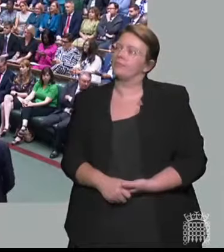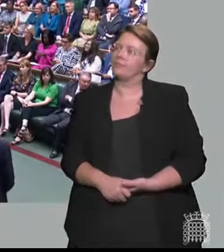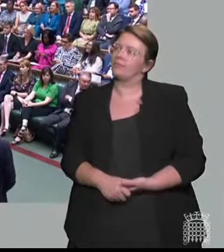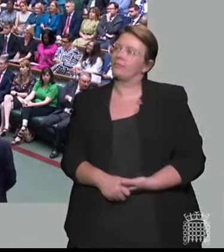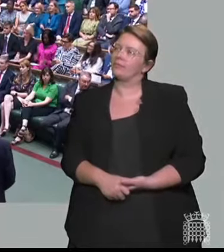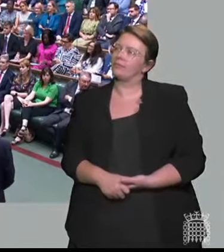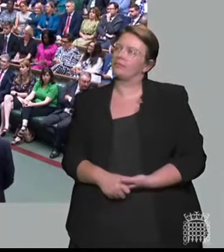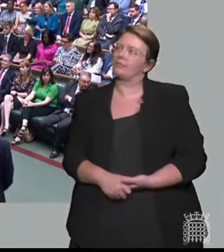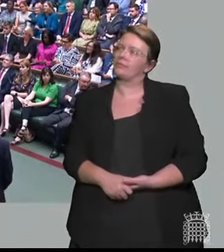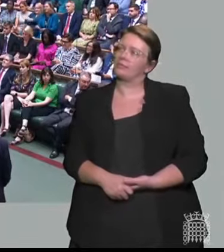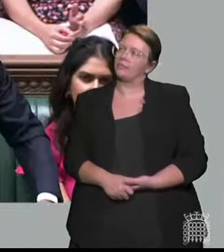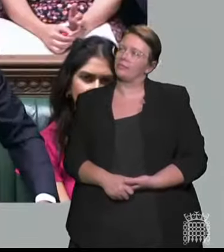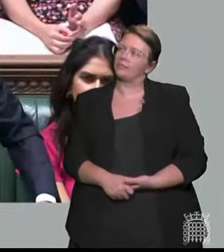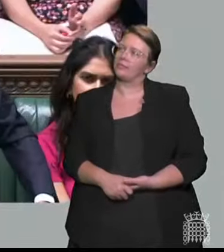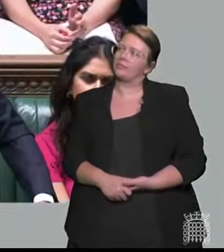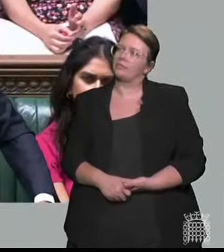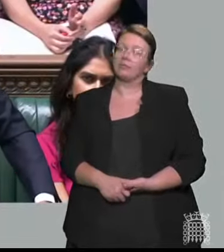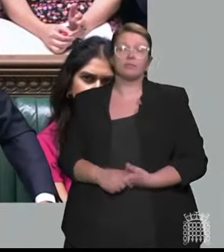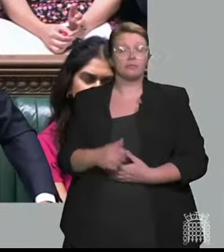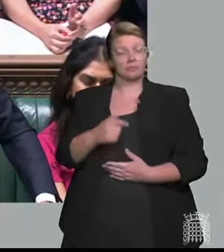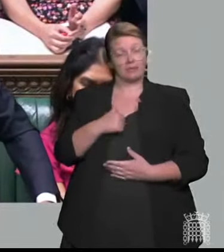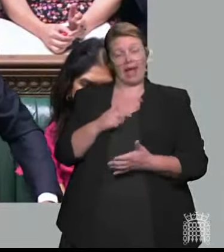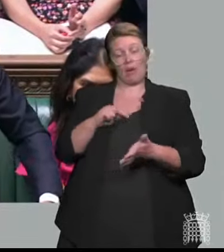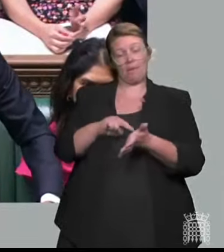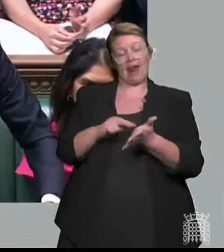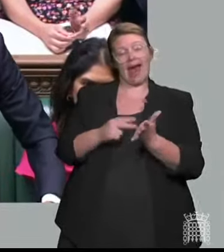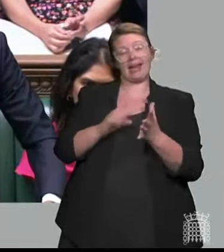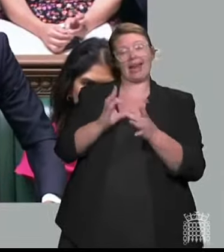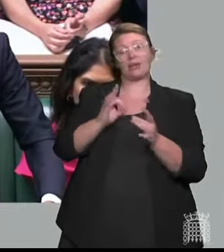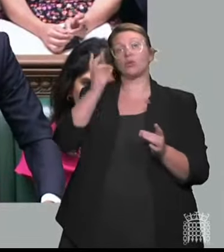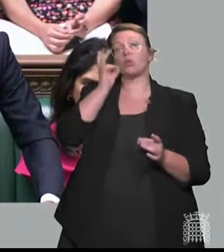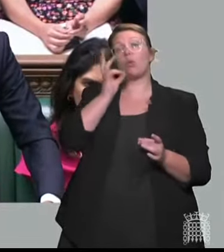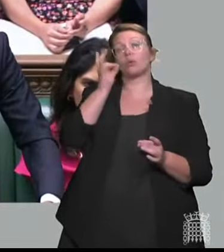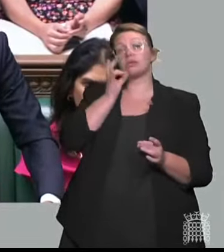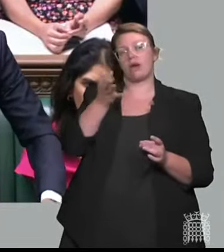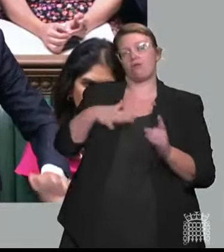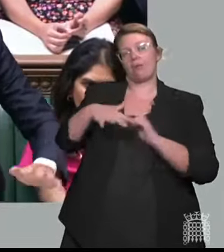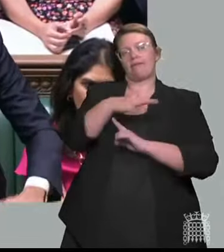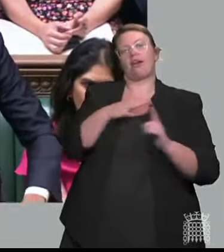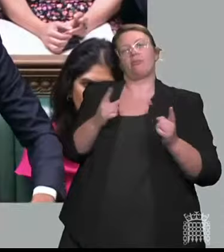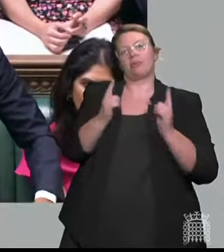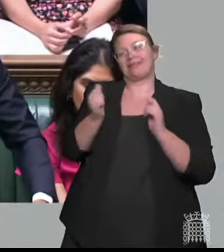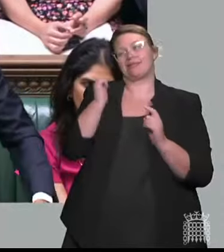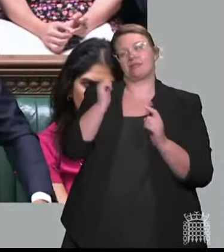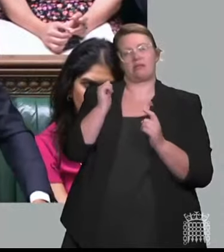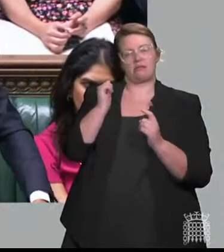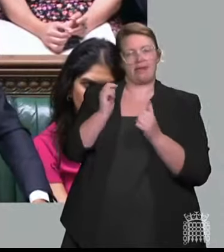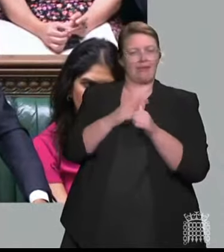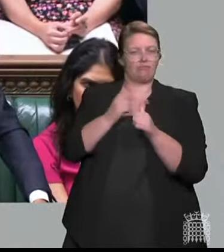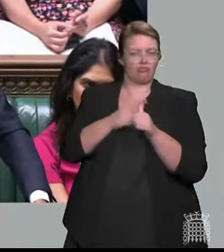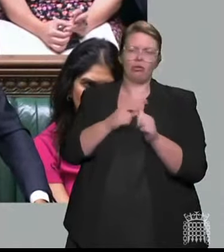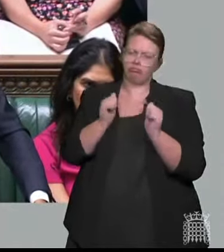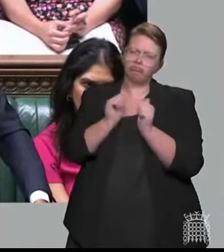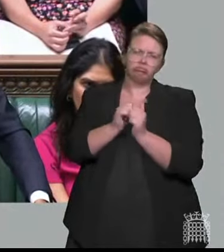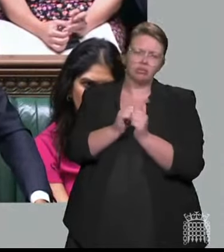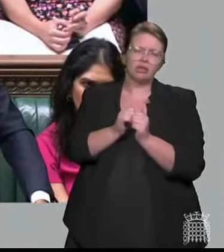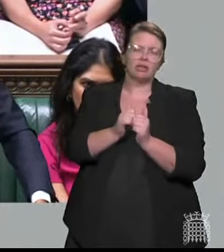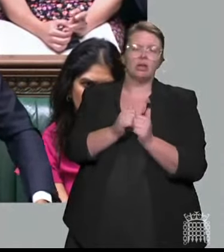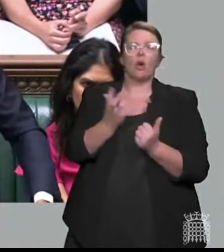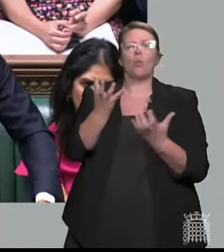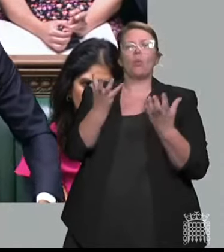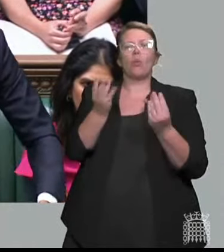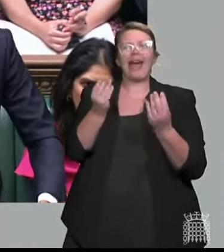Speaker, in the comprehensive plan for water that was published by the Environment Secretary in April, we did confirm our intention to ban wet